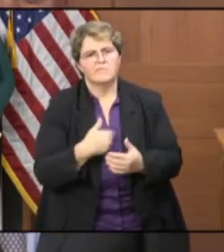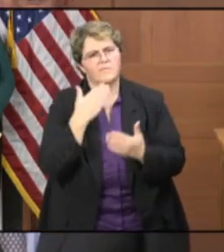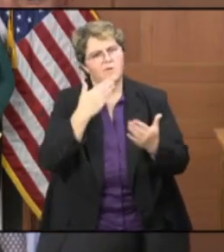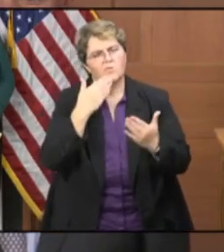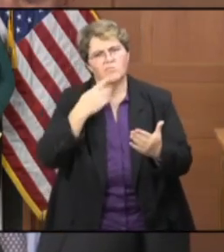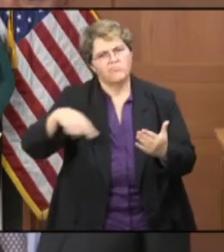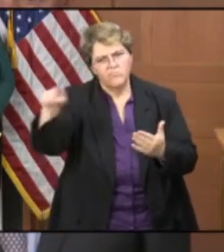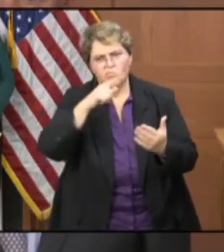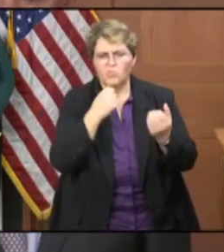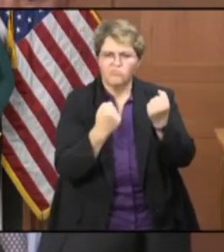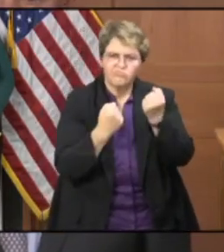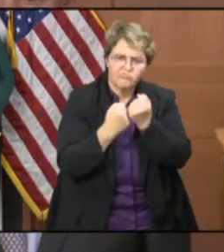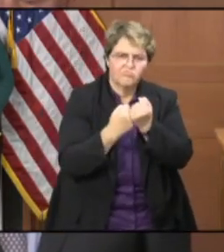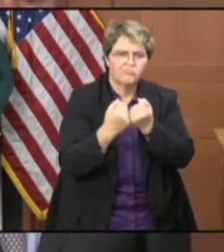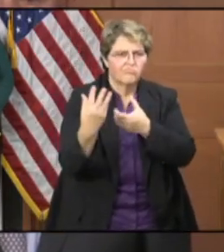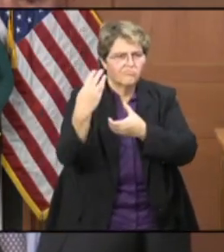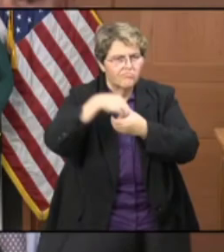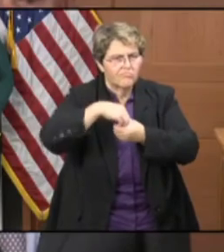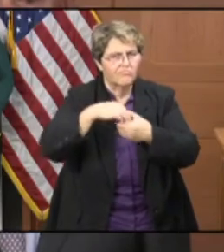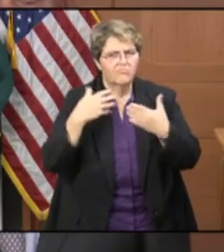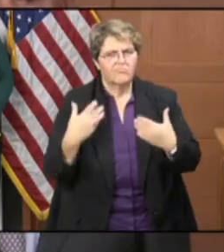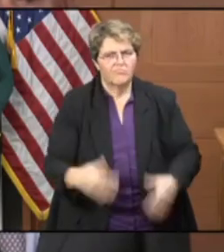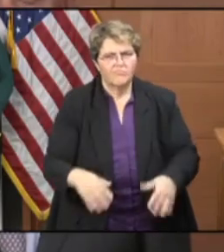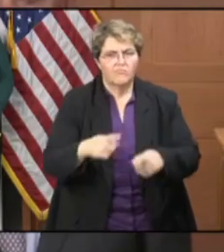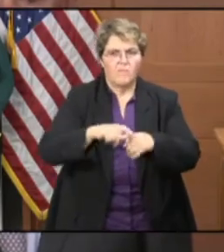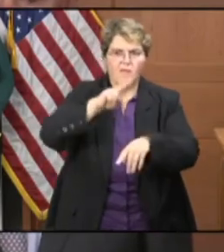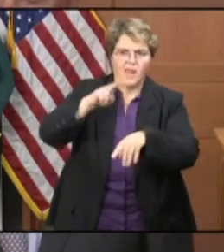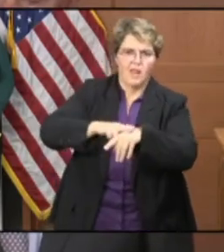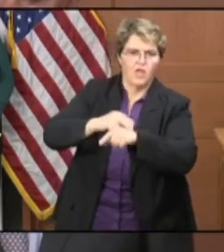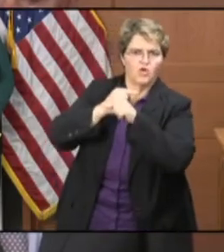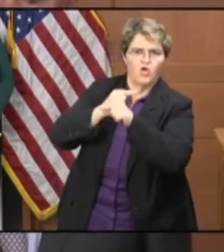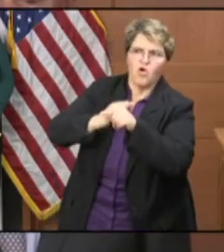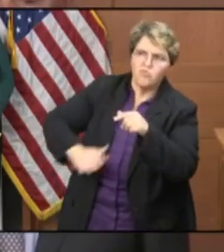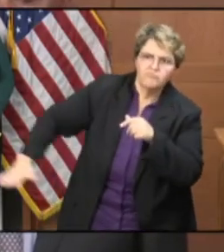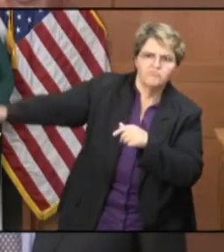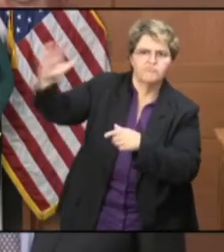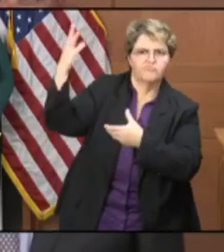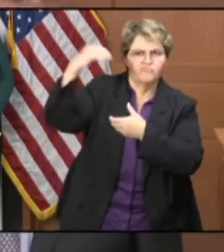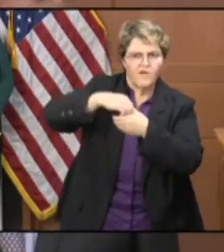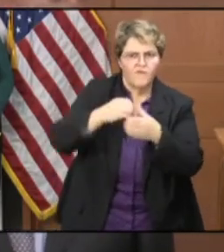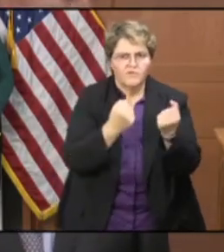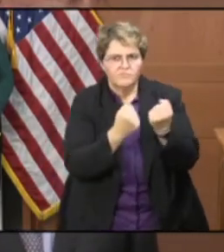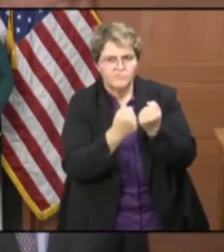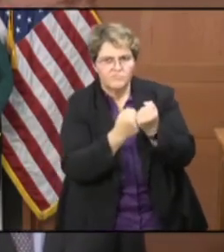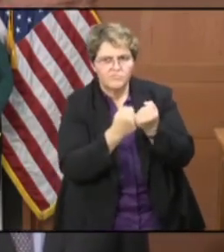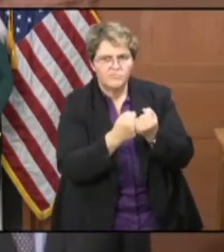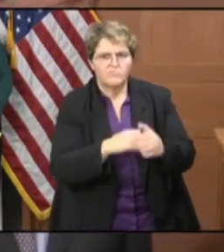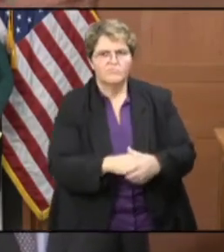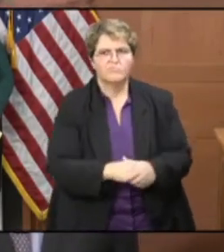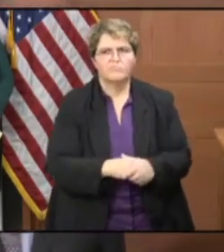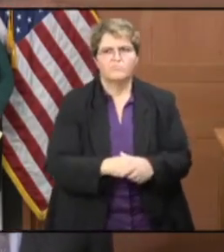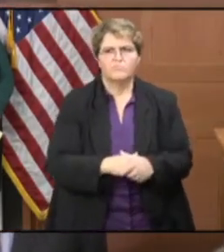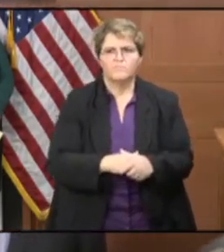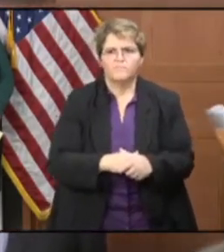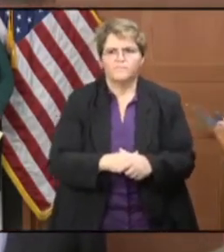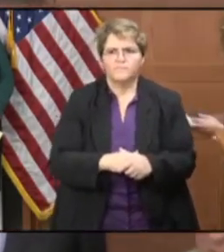from from the National Guard. In this response, I want to invite Major General Yvonne to share some updates.